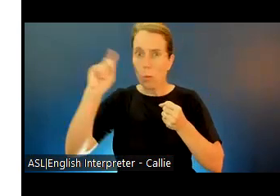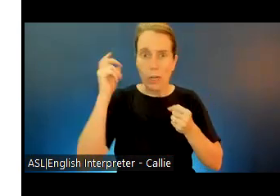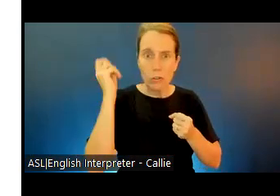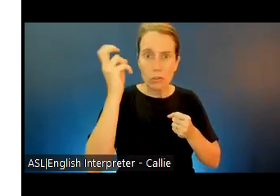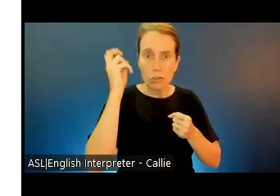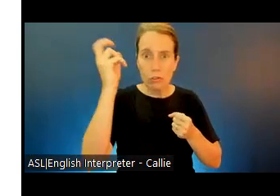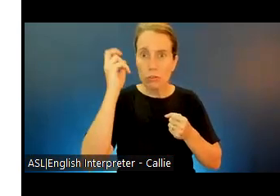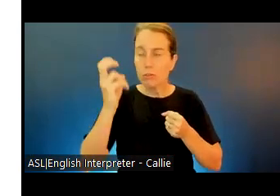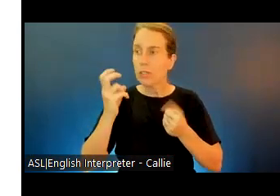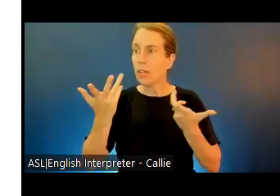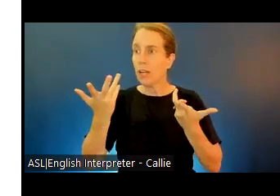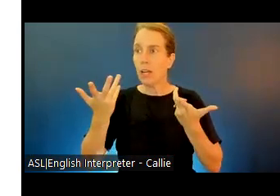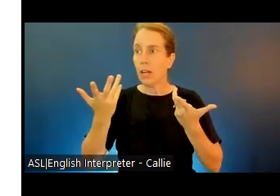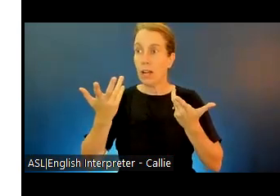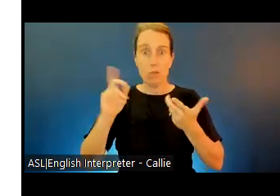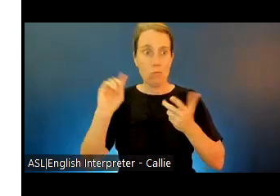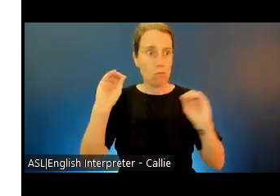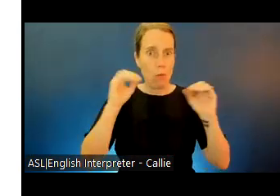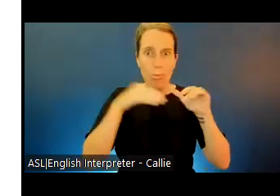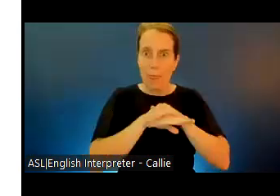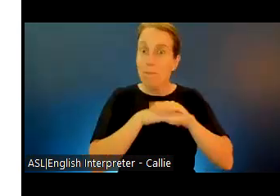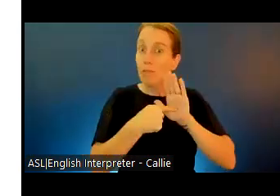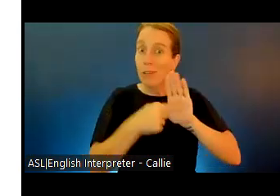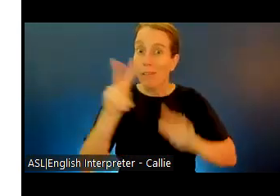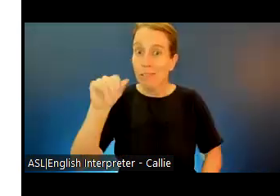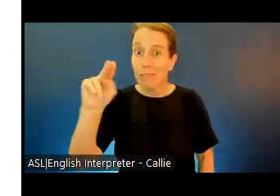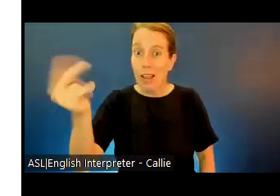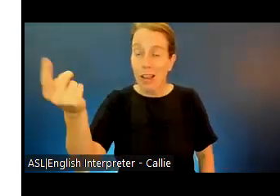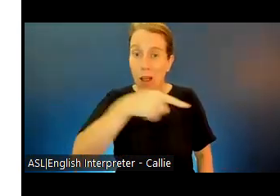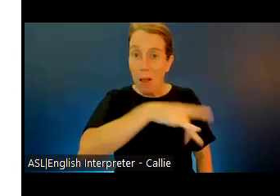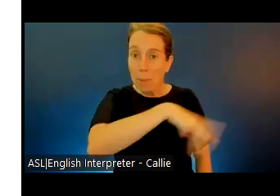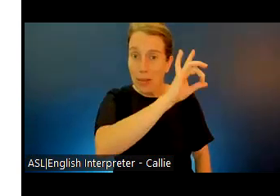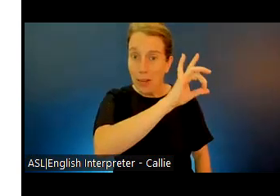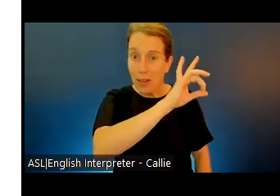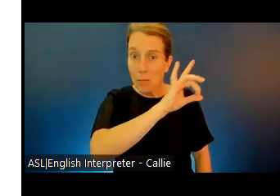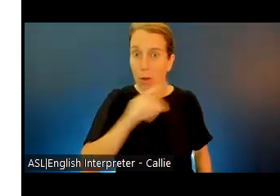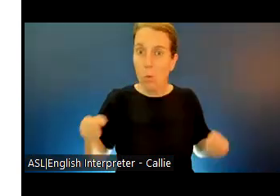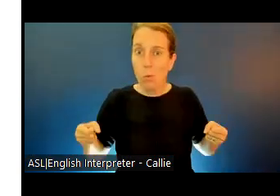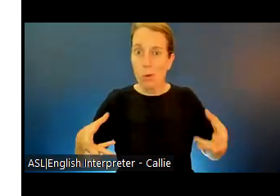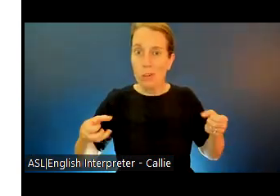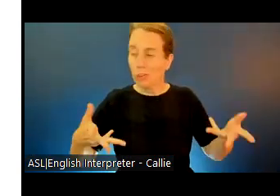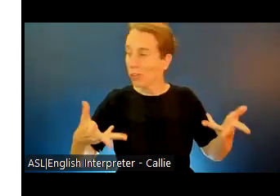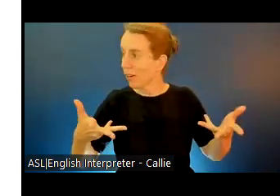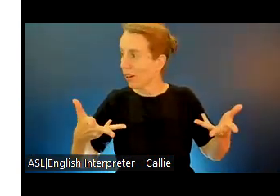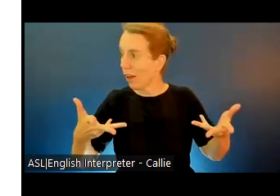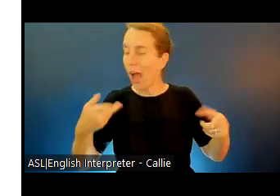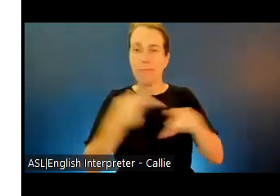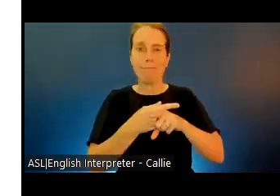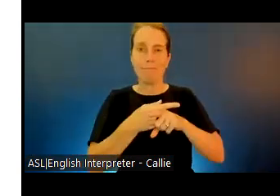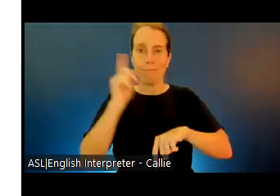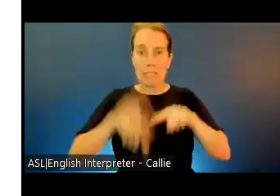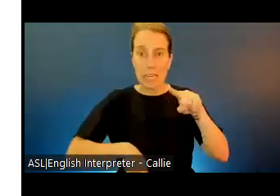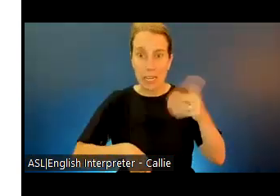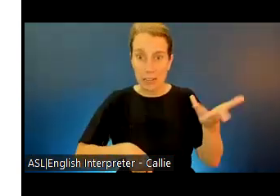your wheelchair may not fit on the van that comes, the hours may be limited, and in very horrible cases where people have been